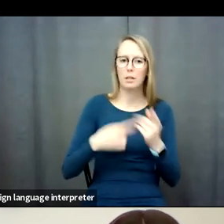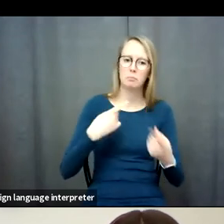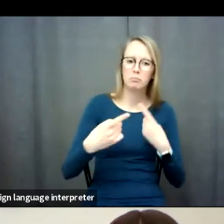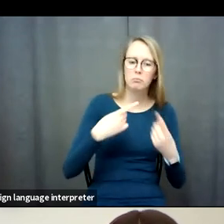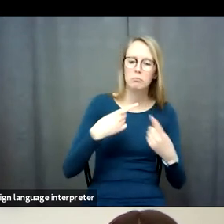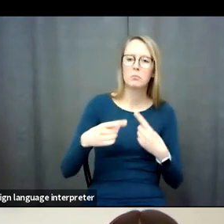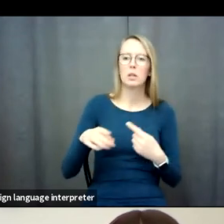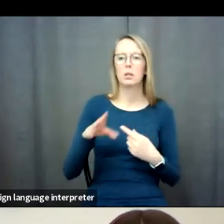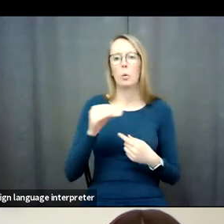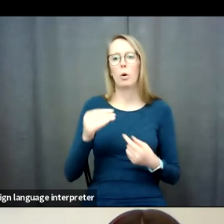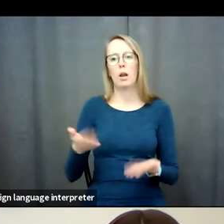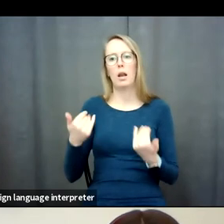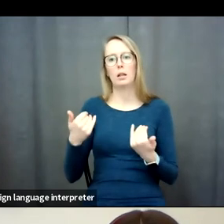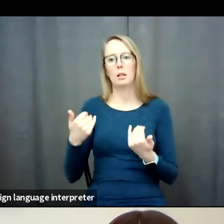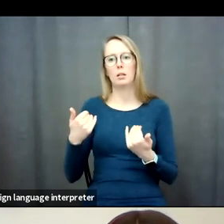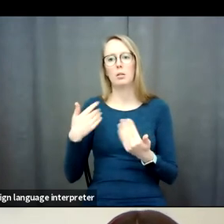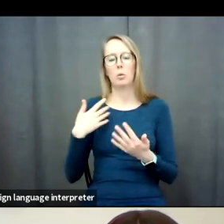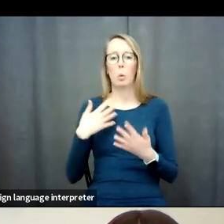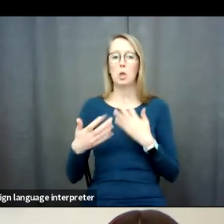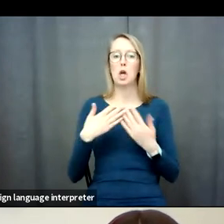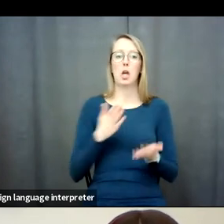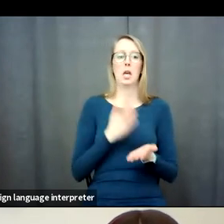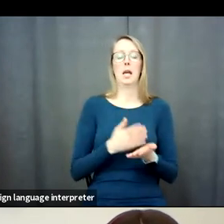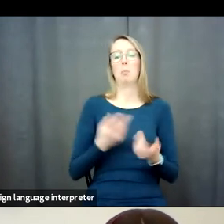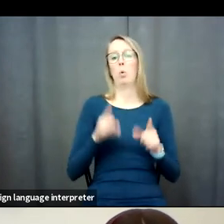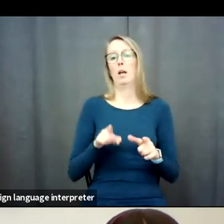to do the right from the start.